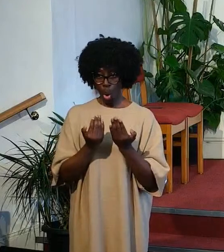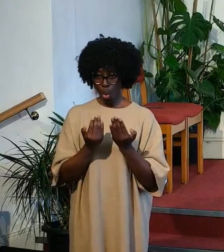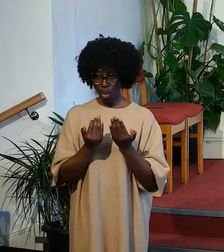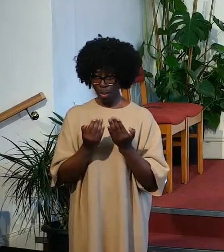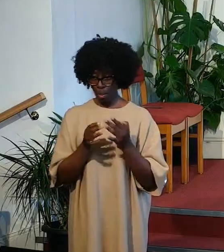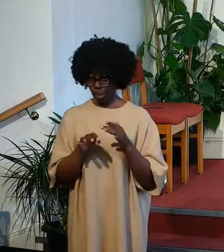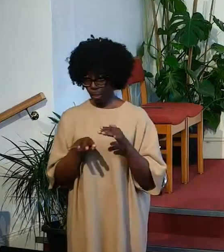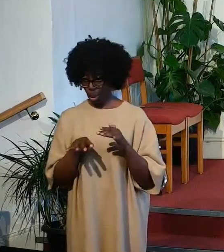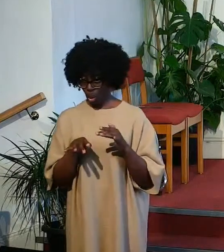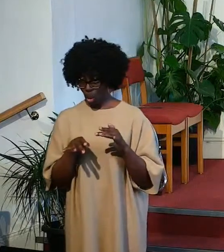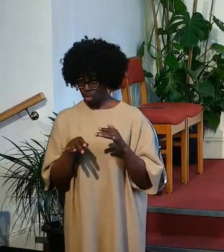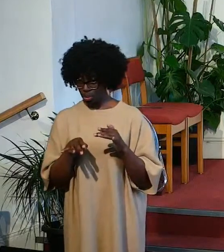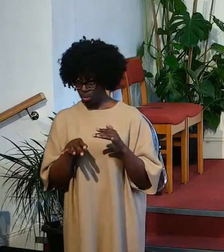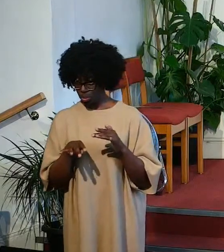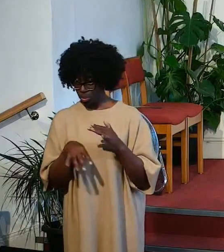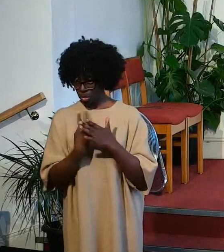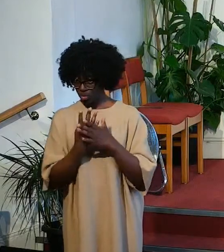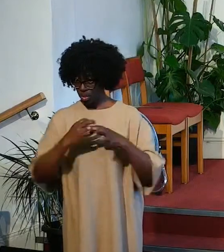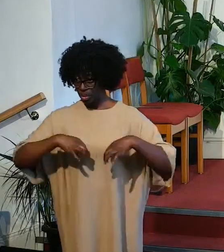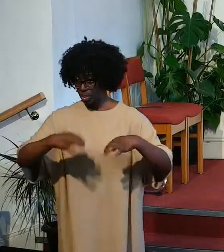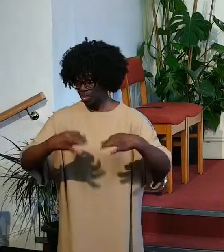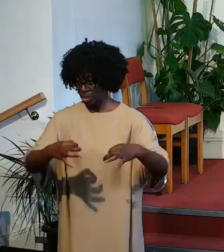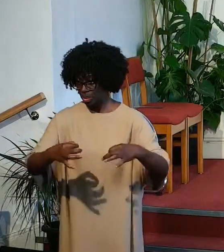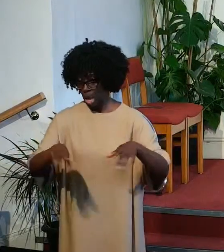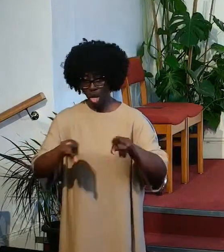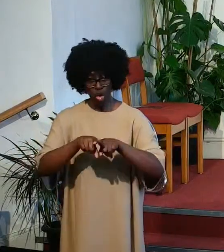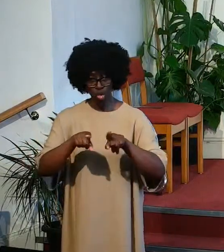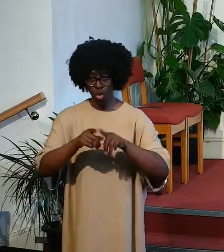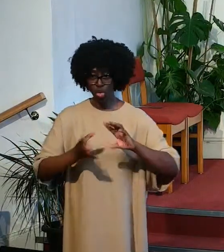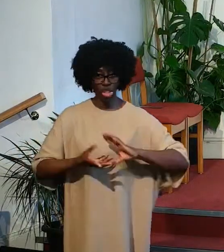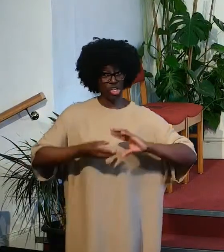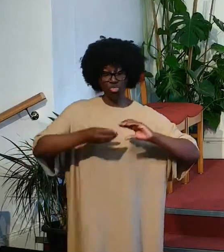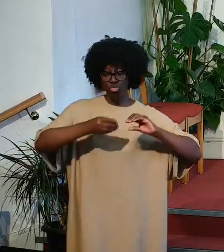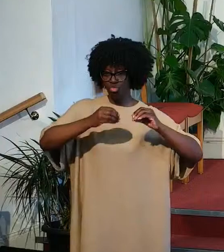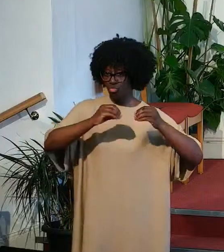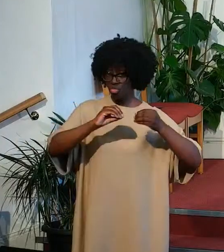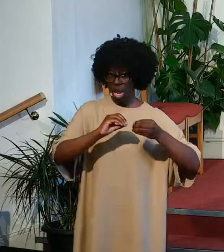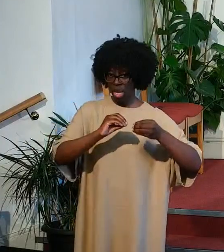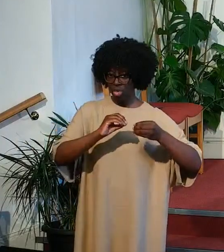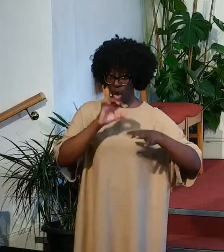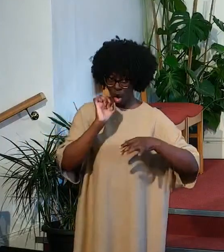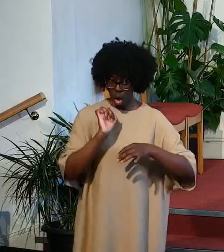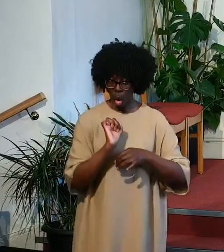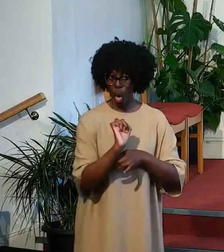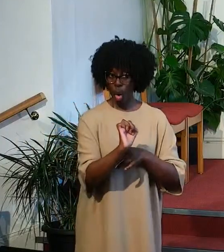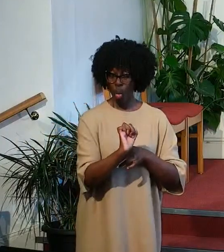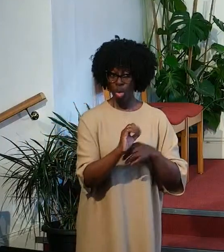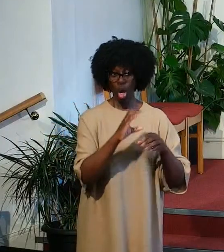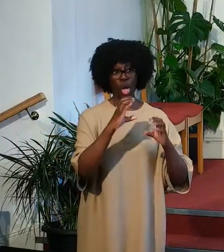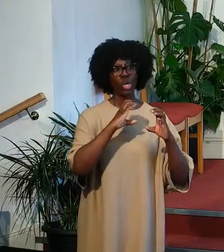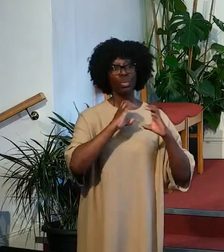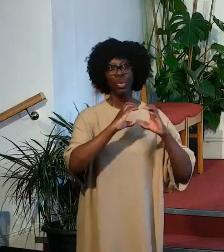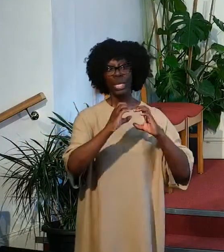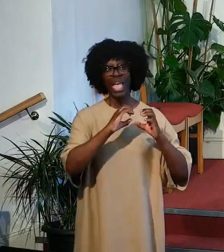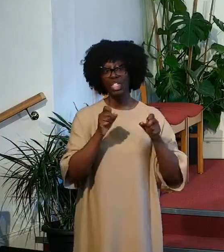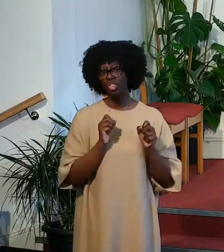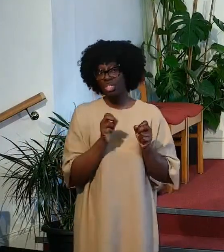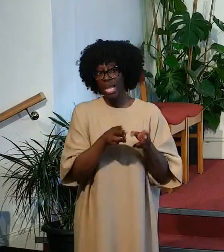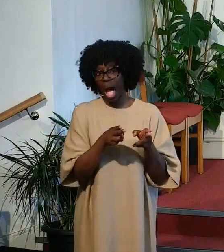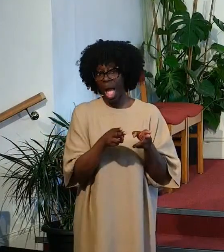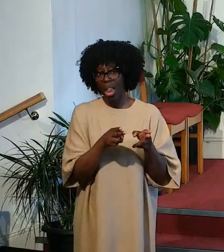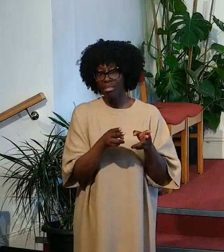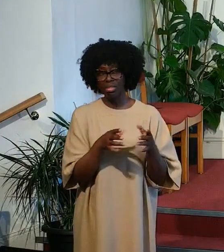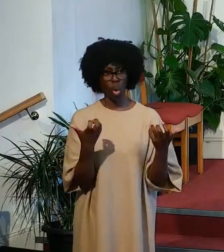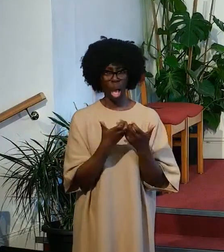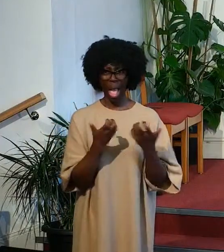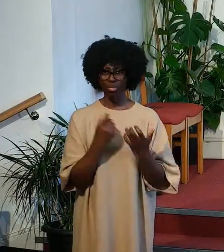before, but she cannot create her own communication style. So in order to understand